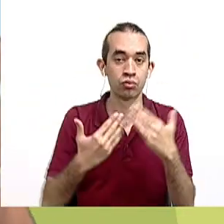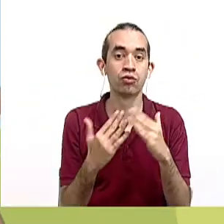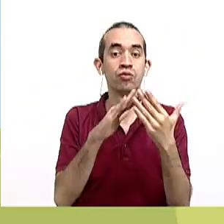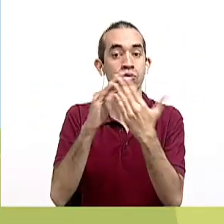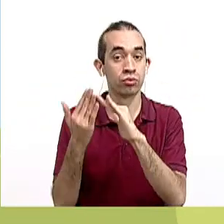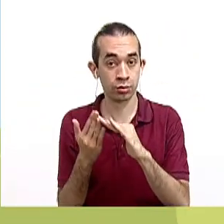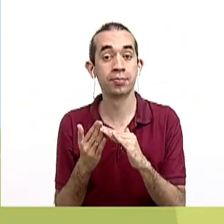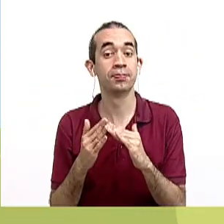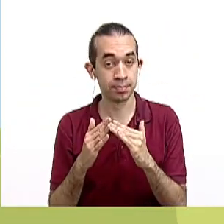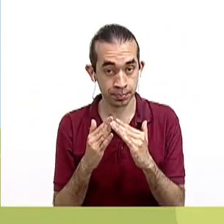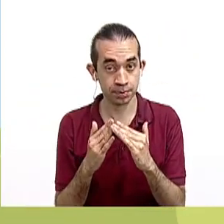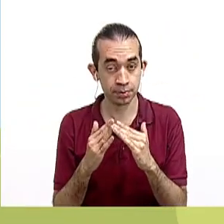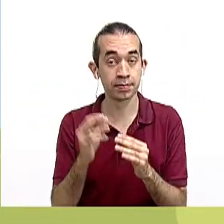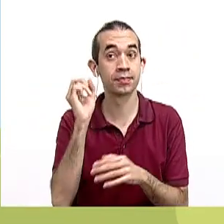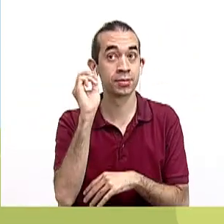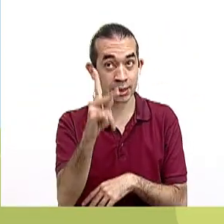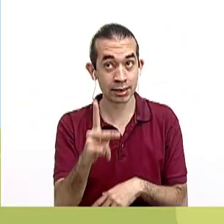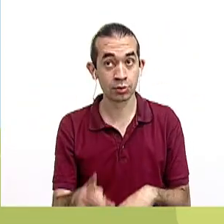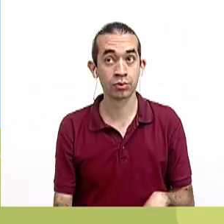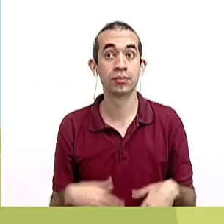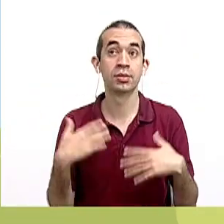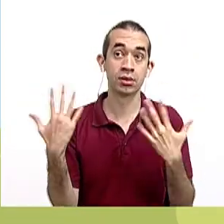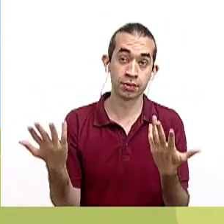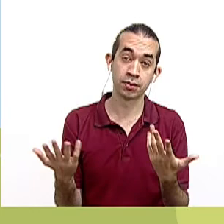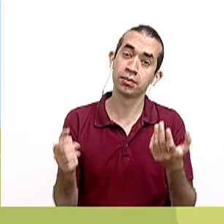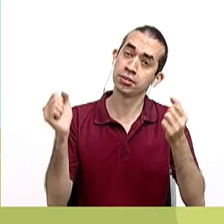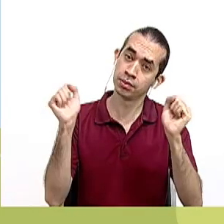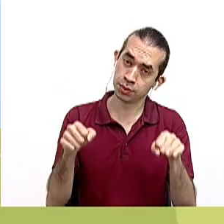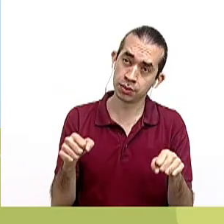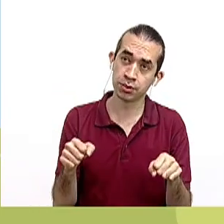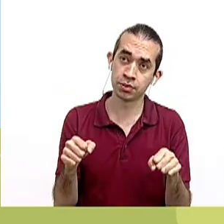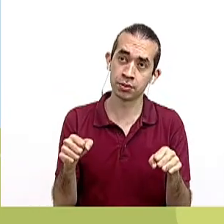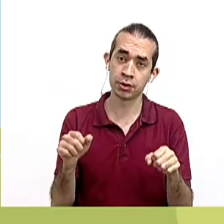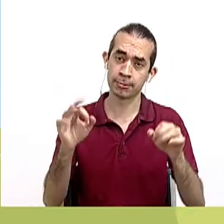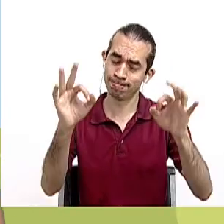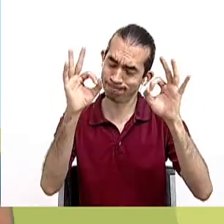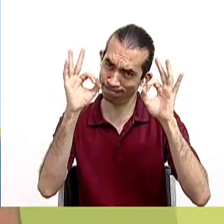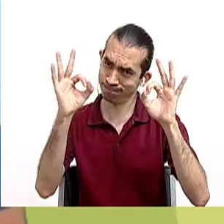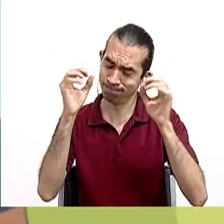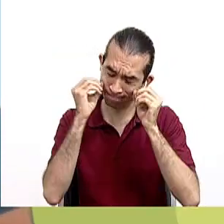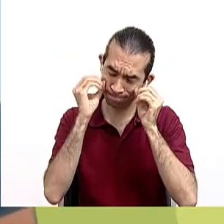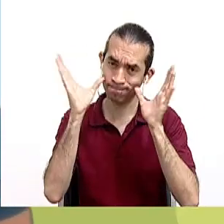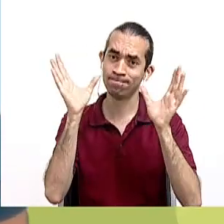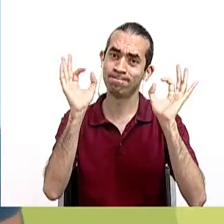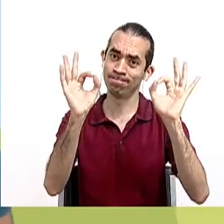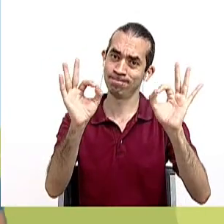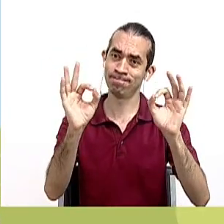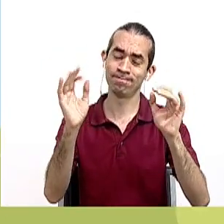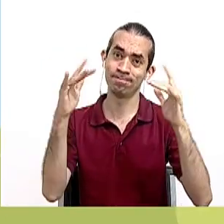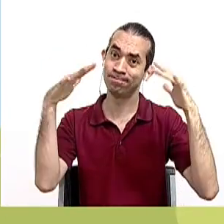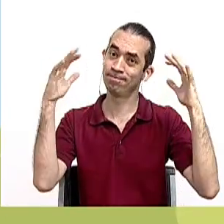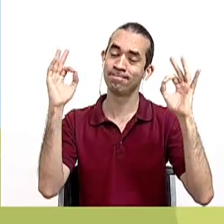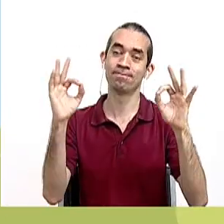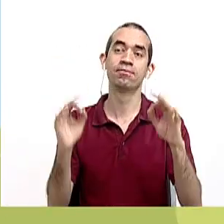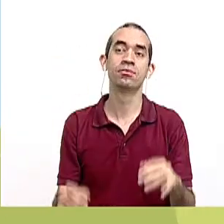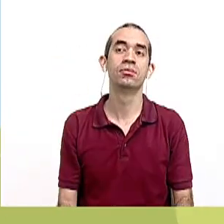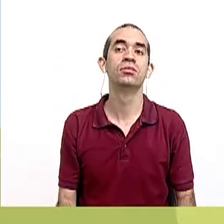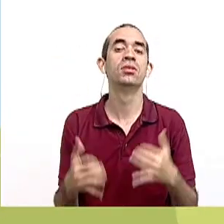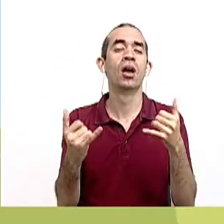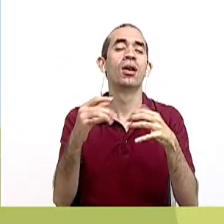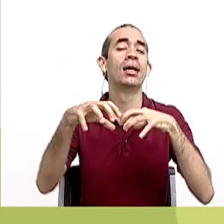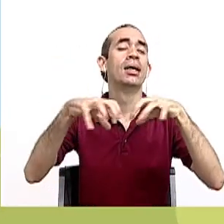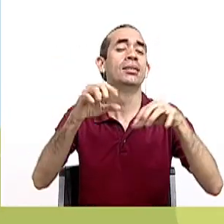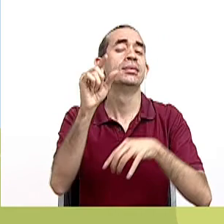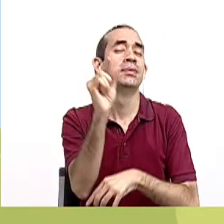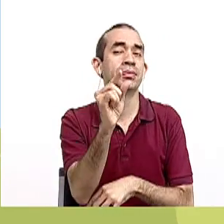around your town, okay? So it could be awesome. Okay, now let's make a little